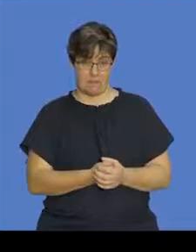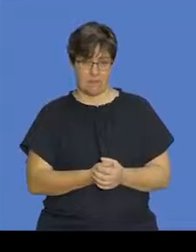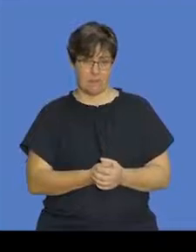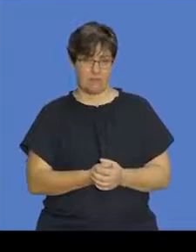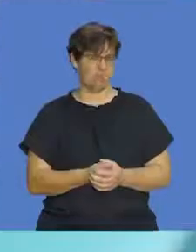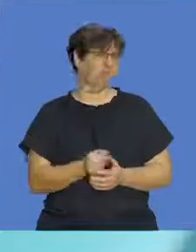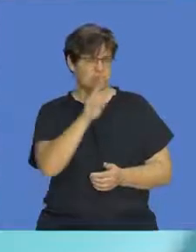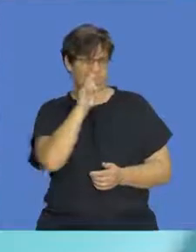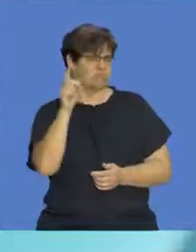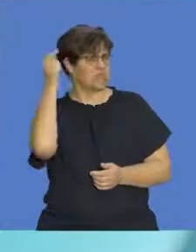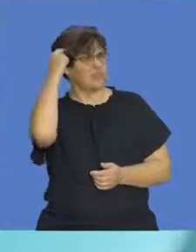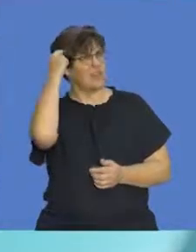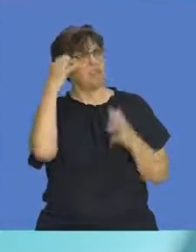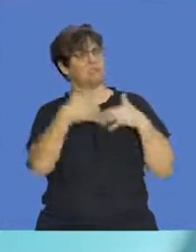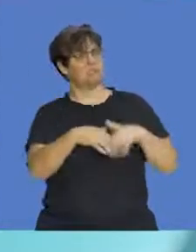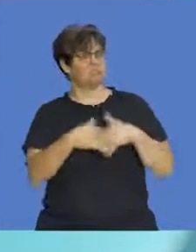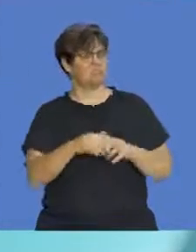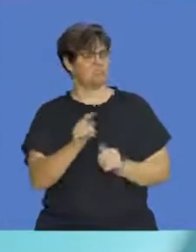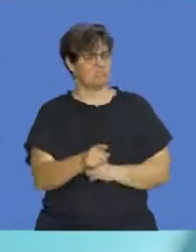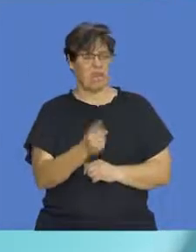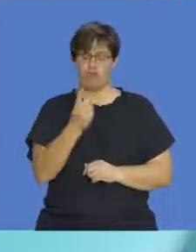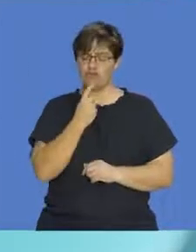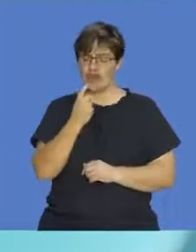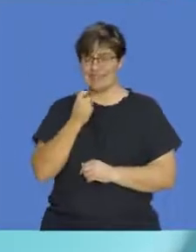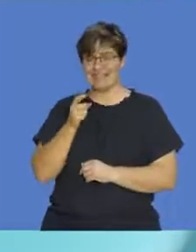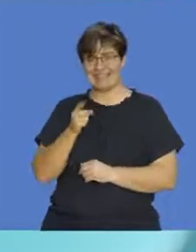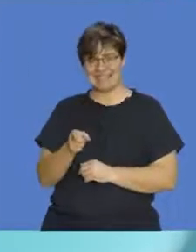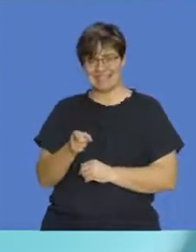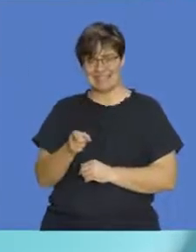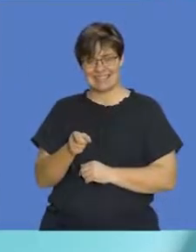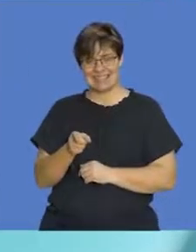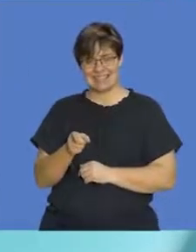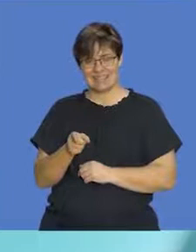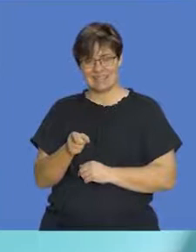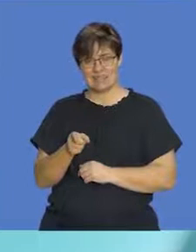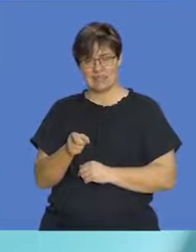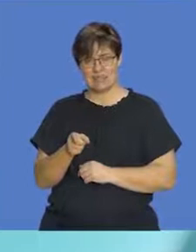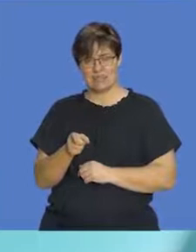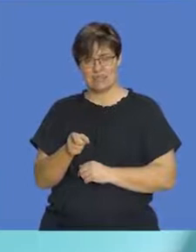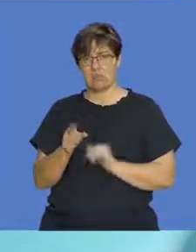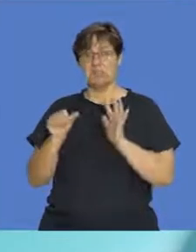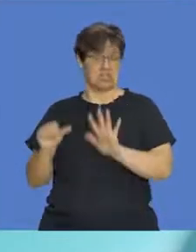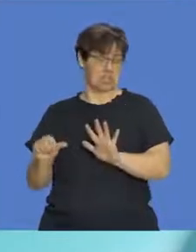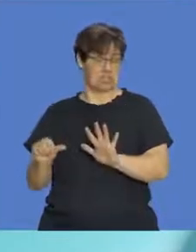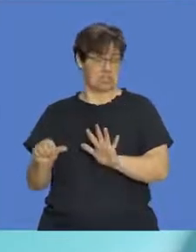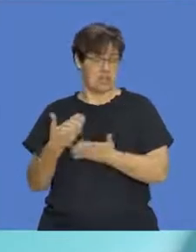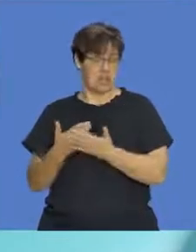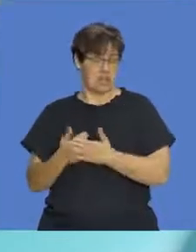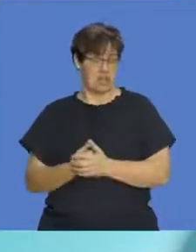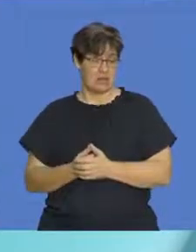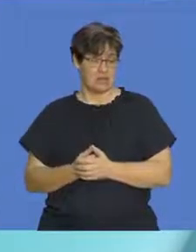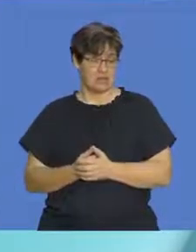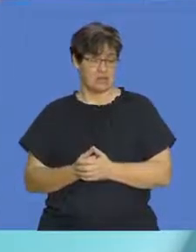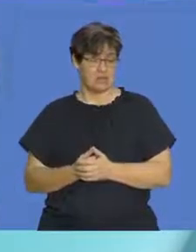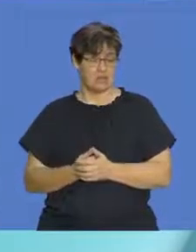just think about that for a minute. The red numbers on the red die, there can be 6 of them. That